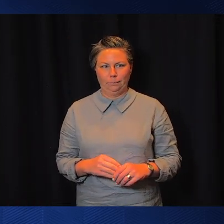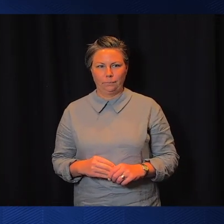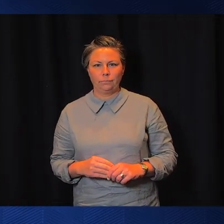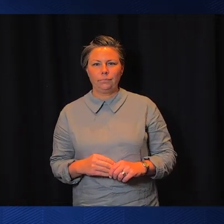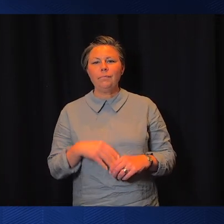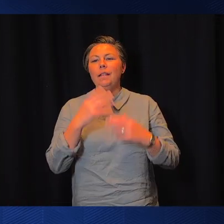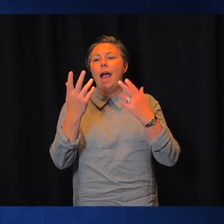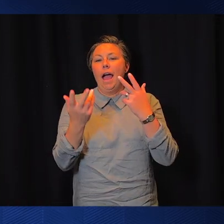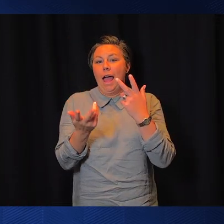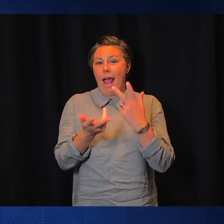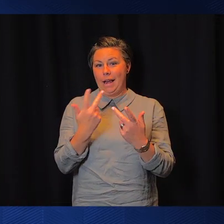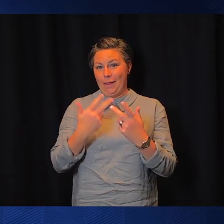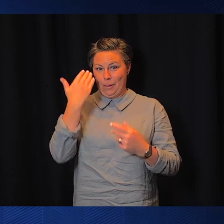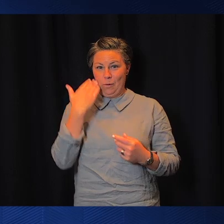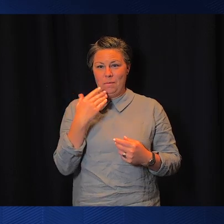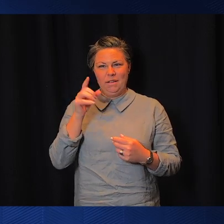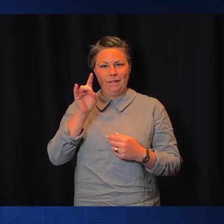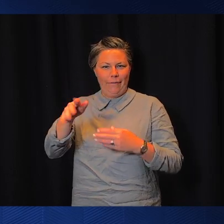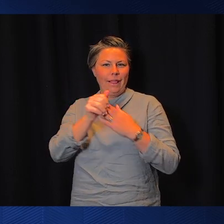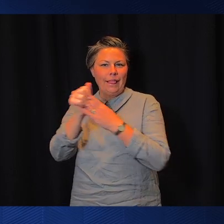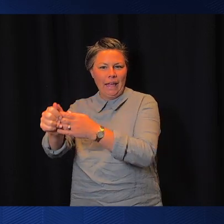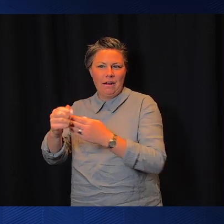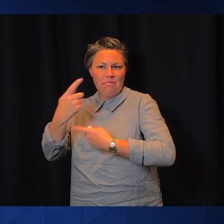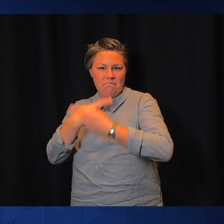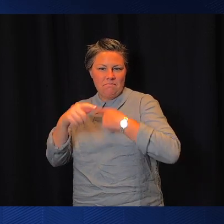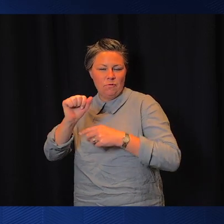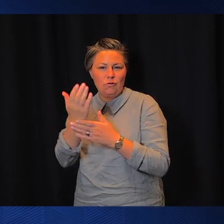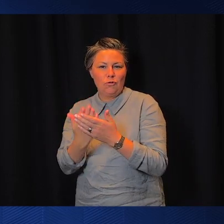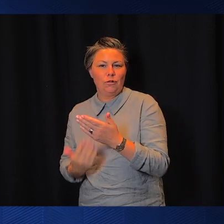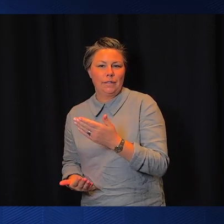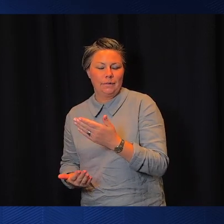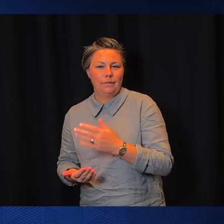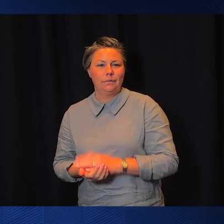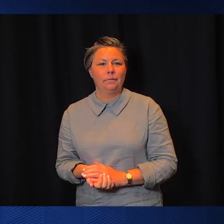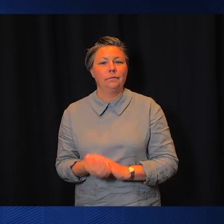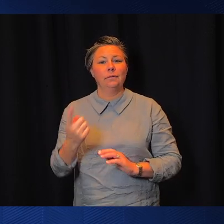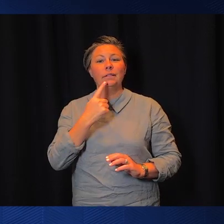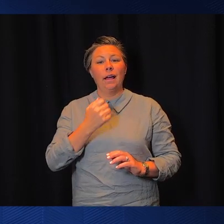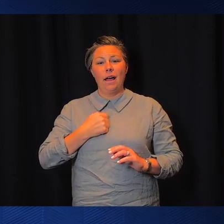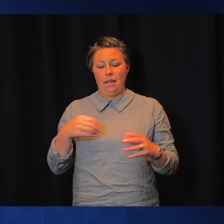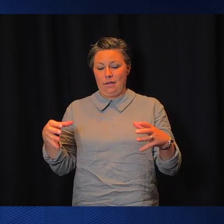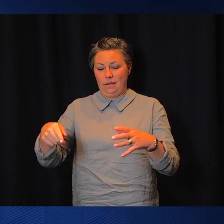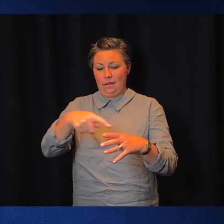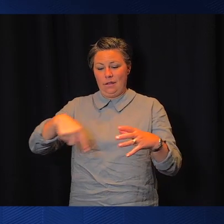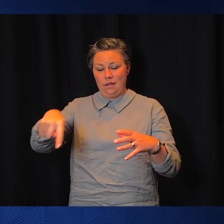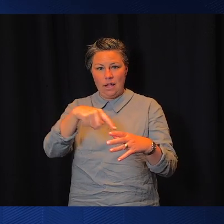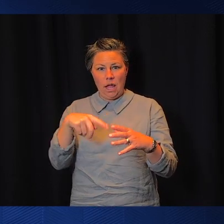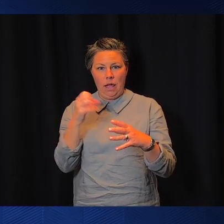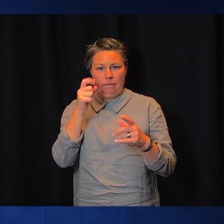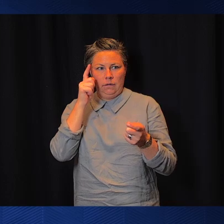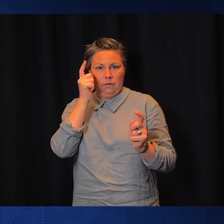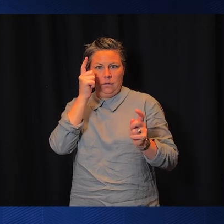So another woman leader also shared her story. And she says, "The women in our village become concerned